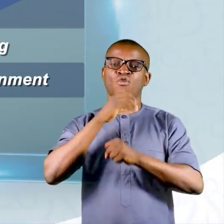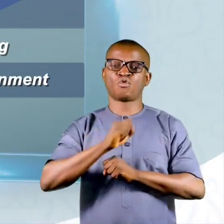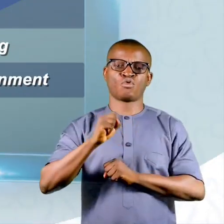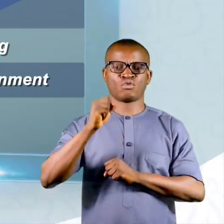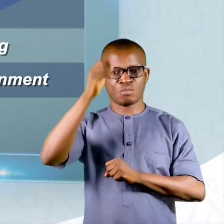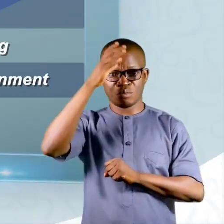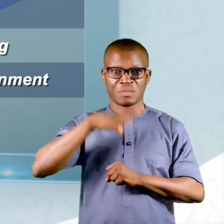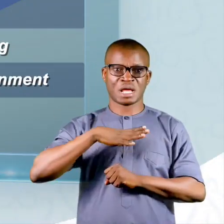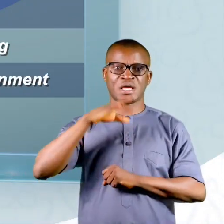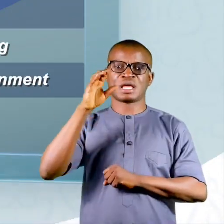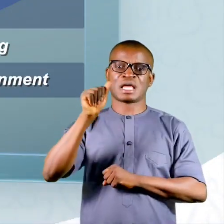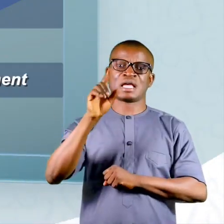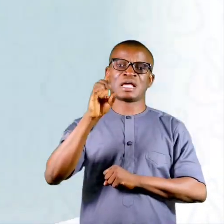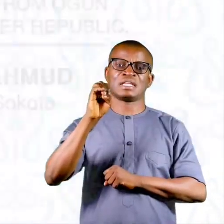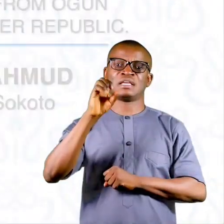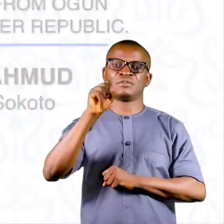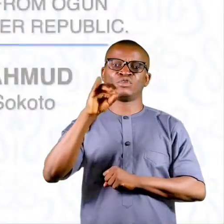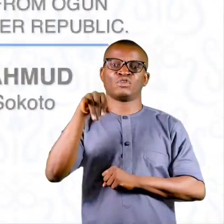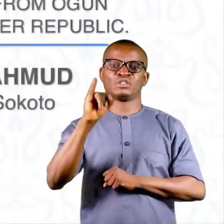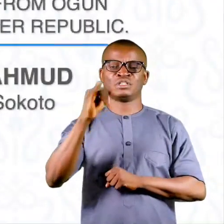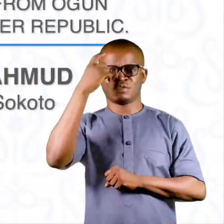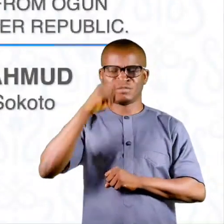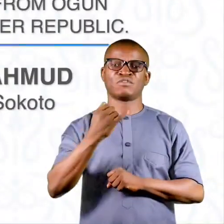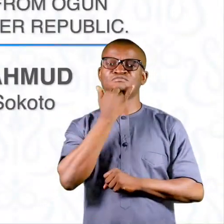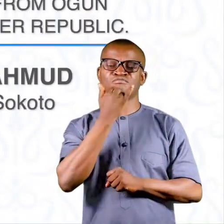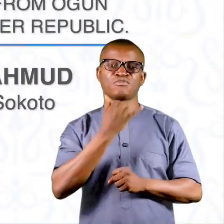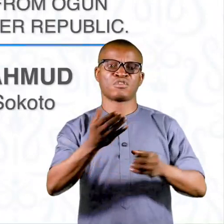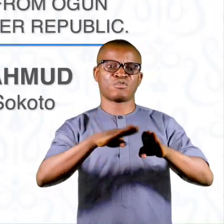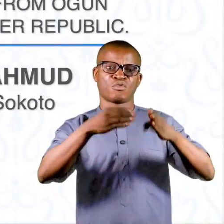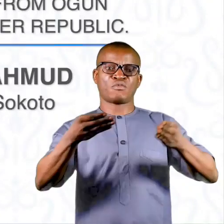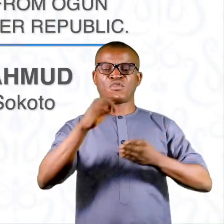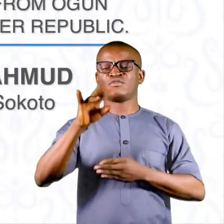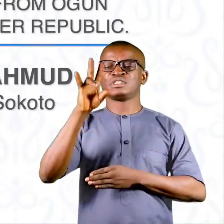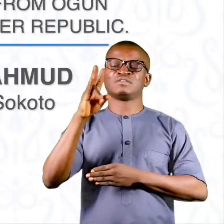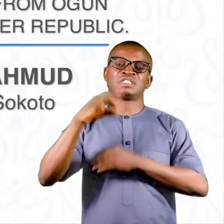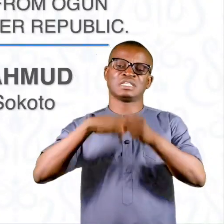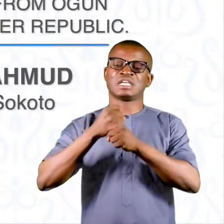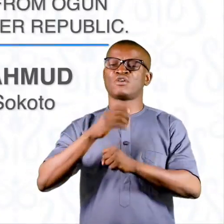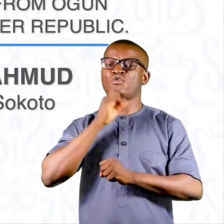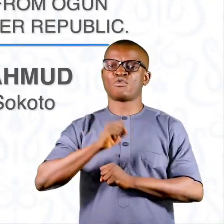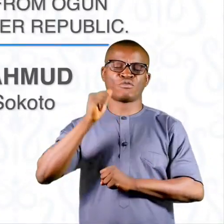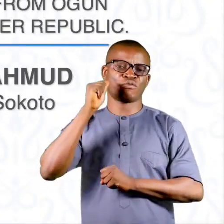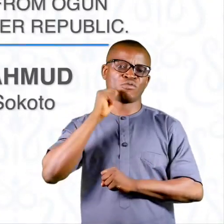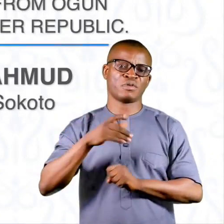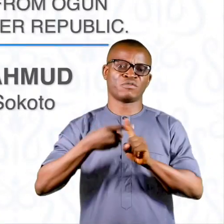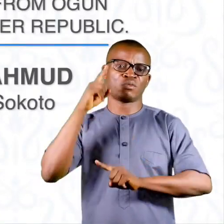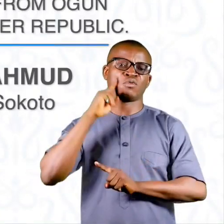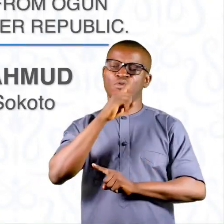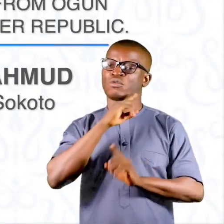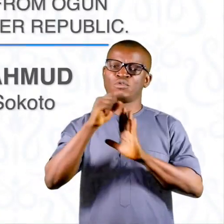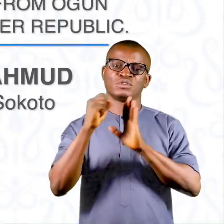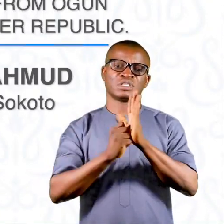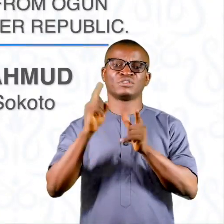Adesoji, to 2.5 years imprisonment for attempting to procure the illegal entry of a 17-year-old female from Ogun State to